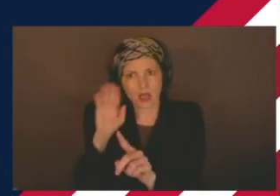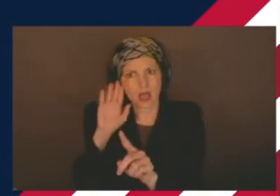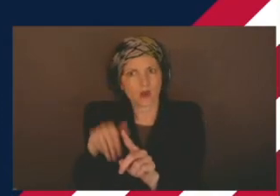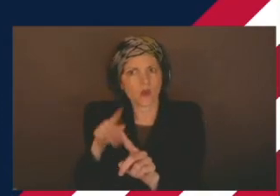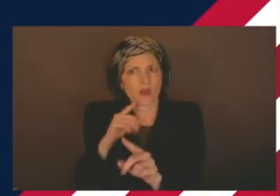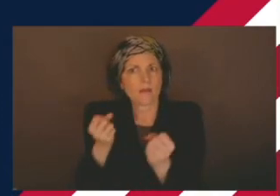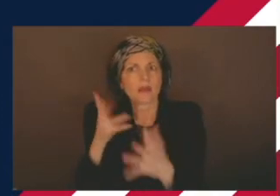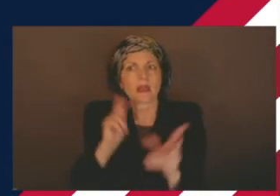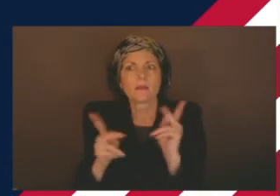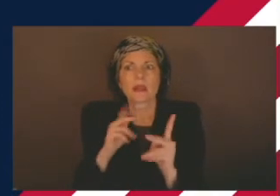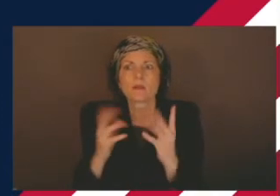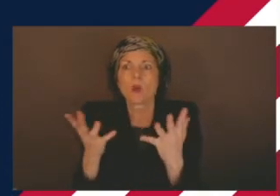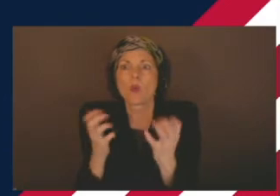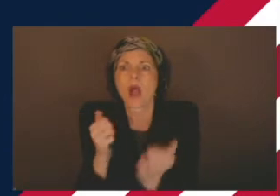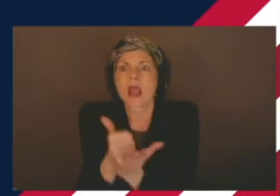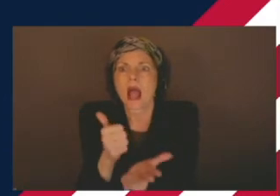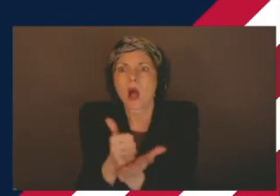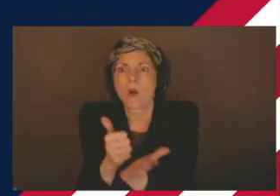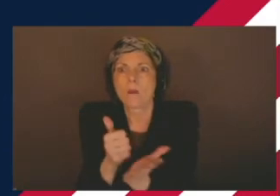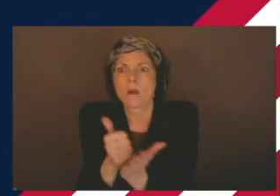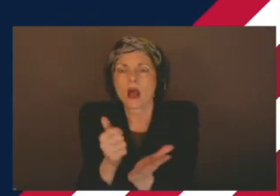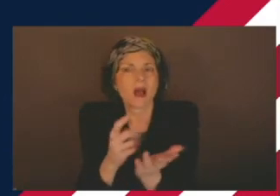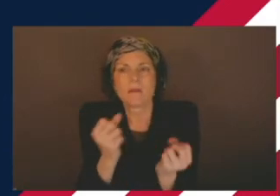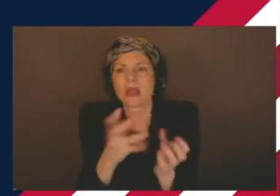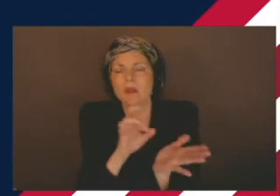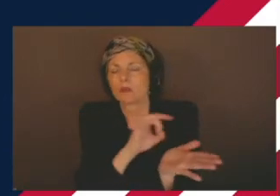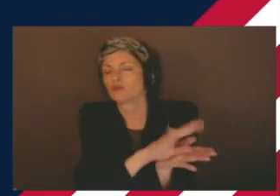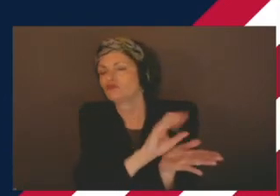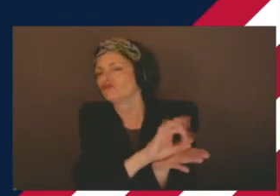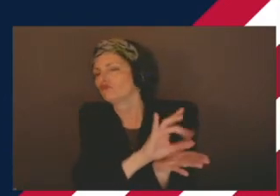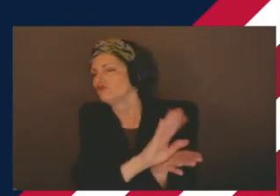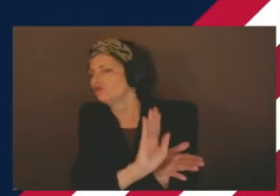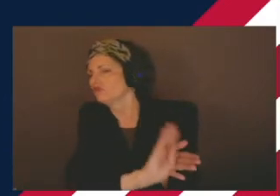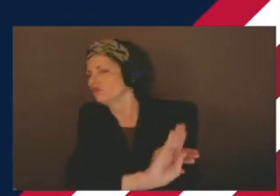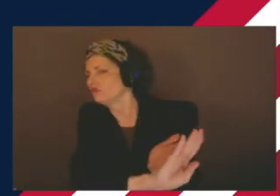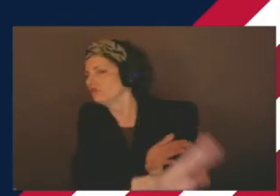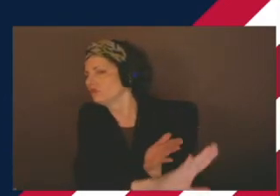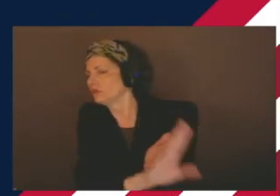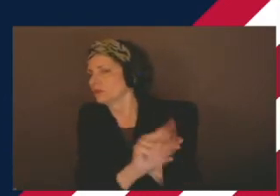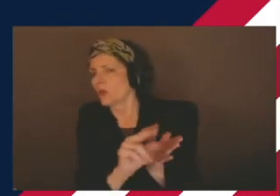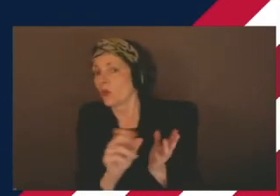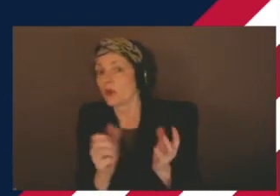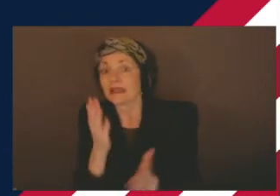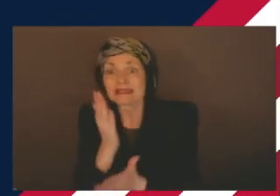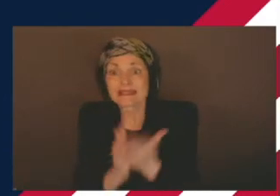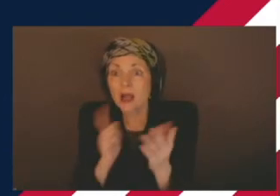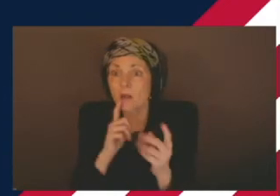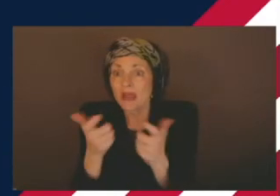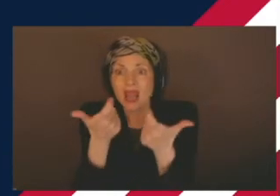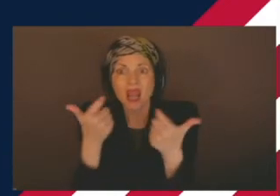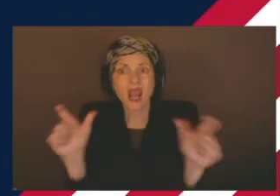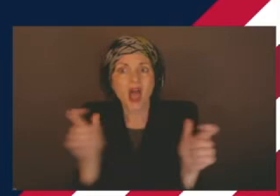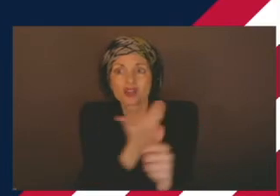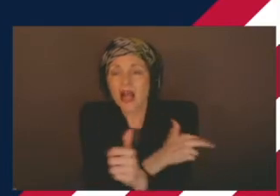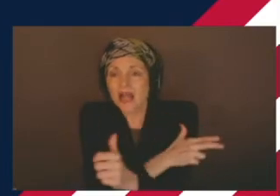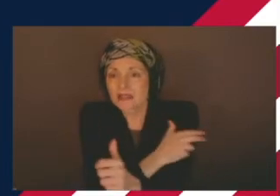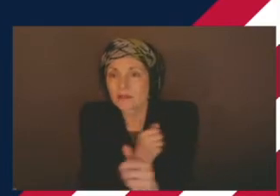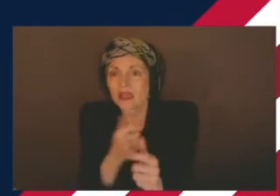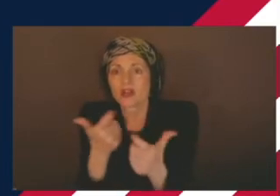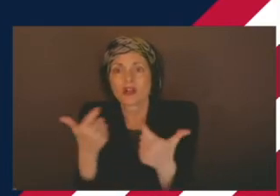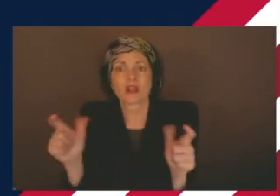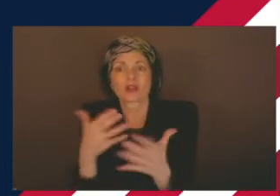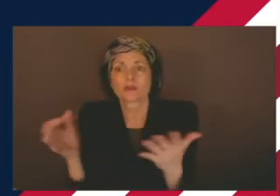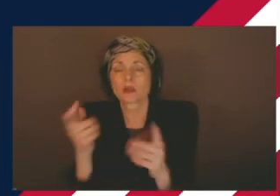help and were denied help, some of them at healthcare facilities and large hospital settings, because they were labeled as an addict